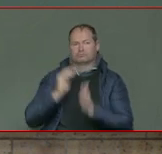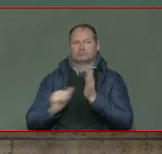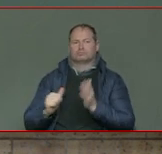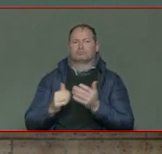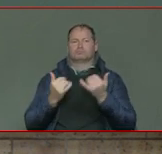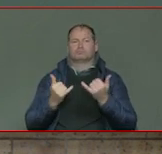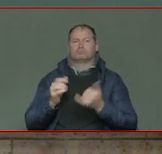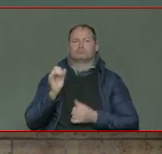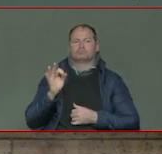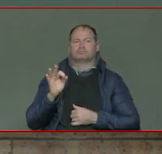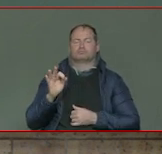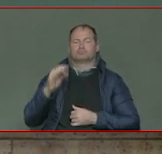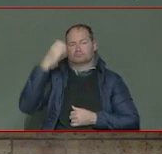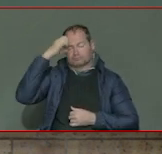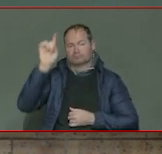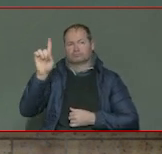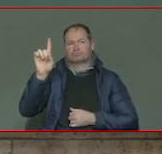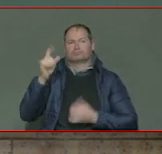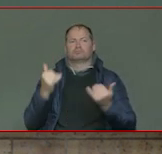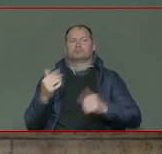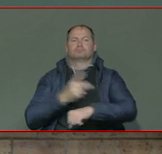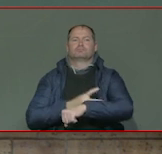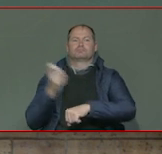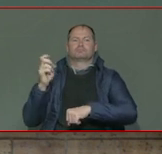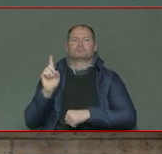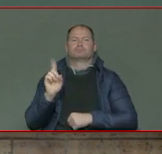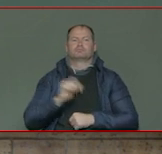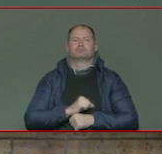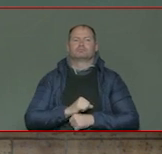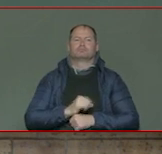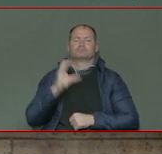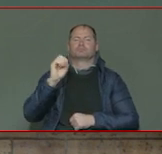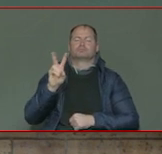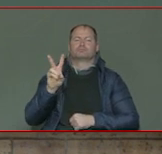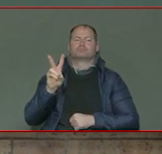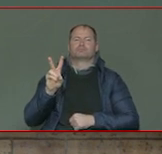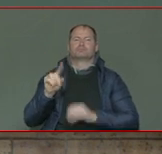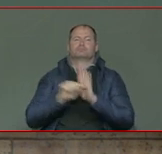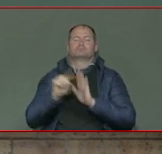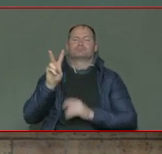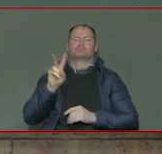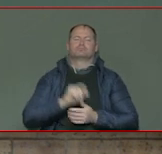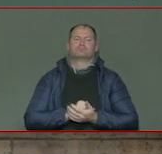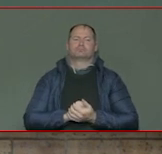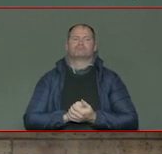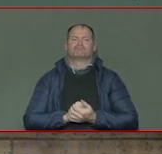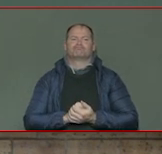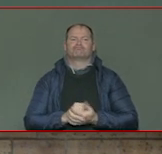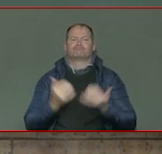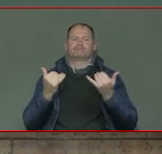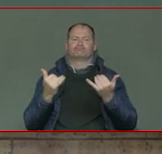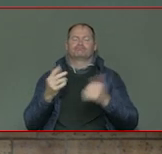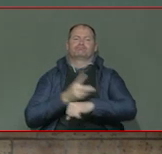if the exponent is 1, what is the derivative? The coefficient, negative 2. So that is your